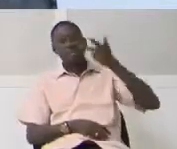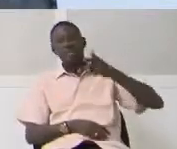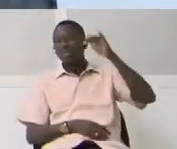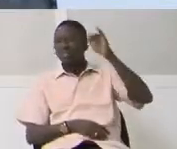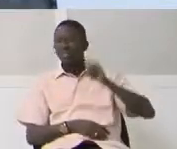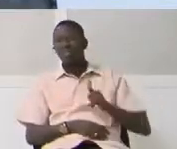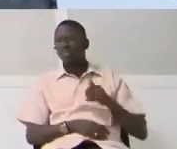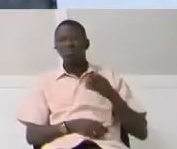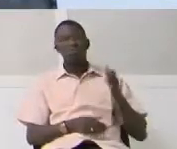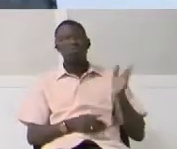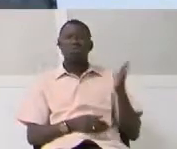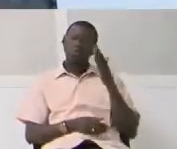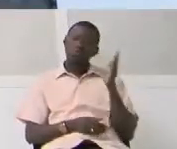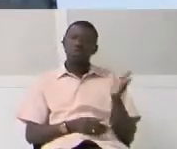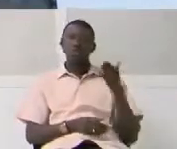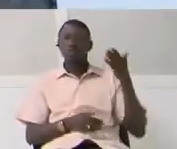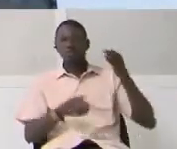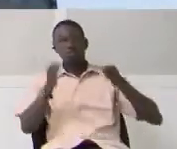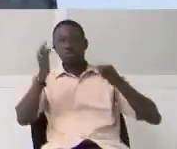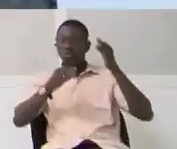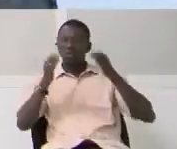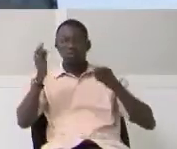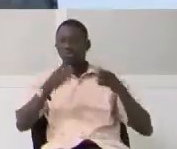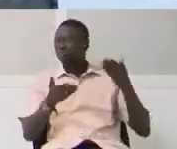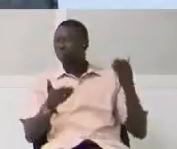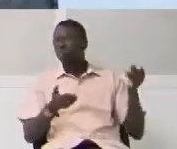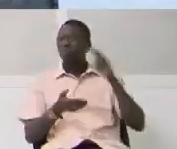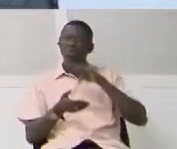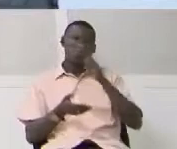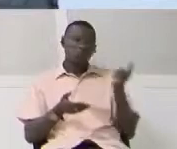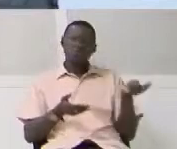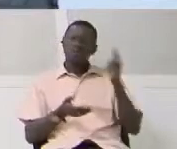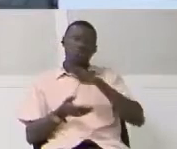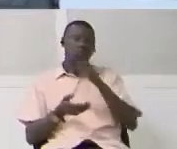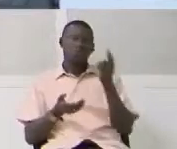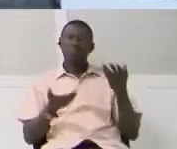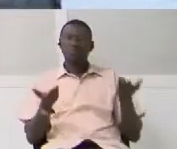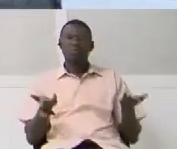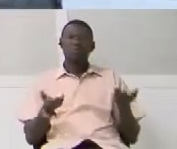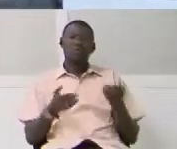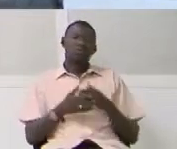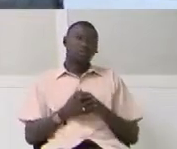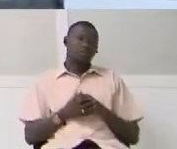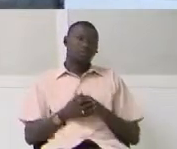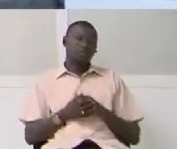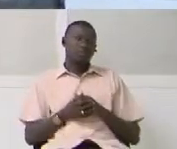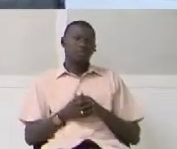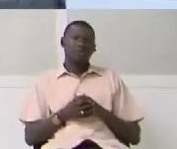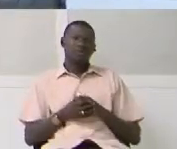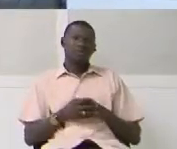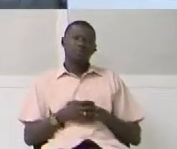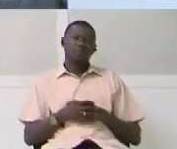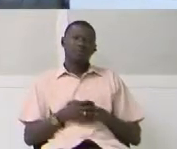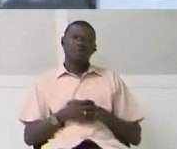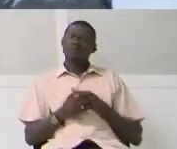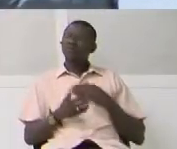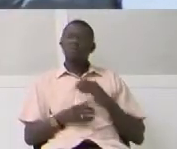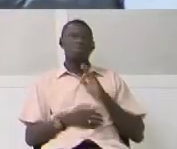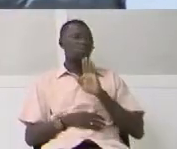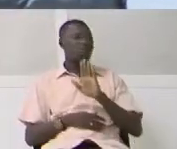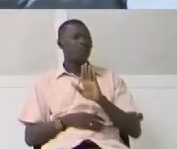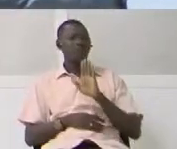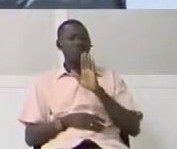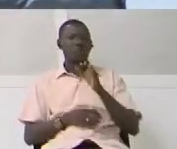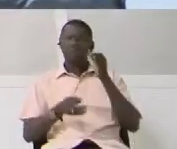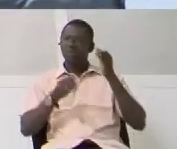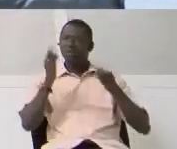way suñu defoon lolu tay Gambia ni duñ ko meuna jëriñ be as we speak in today but for almost 18 to 19 years I'm waiting for justice